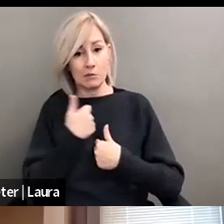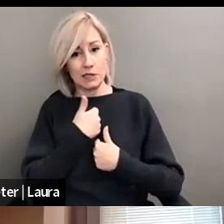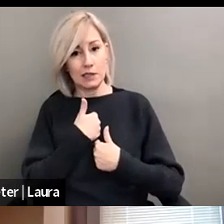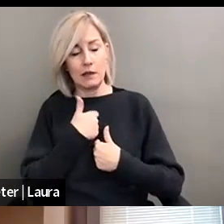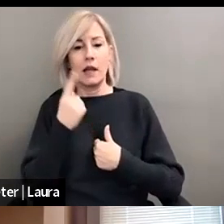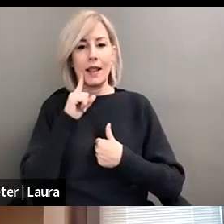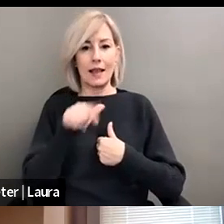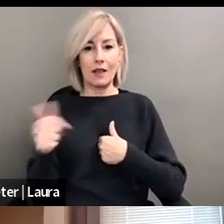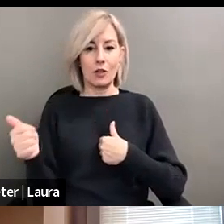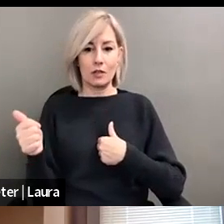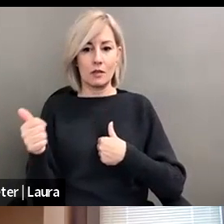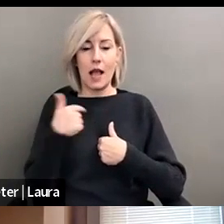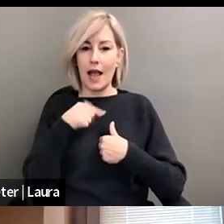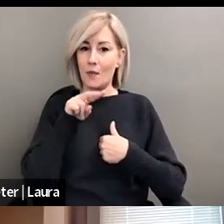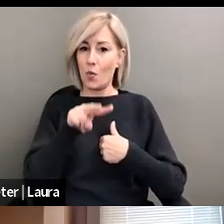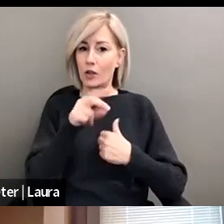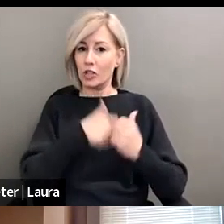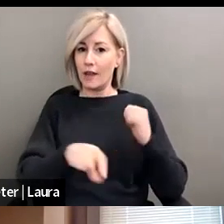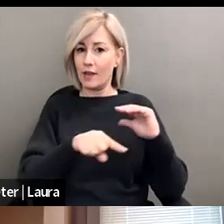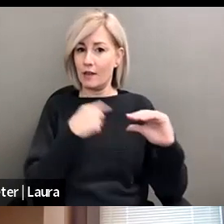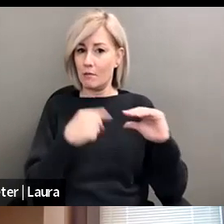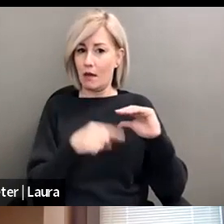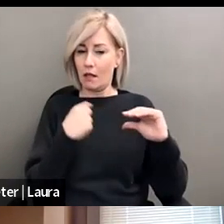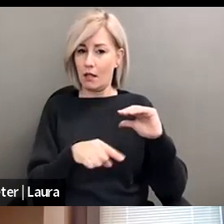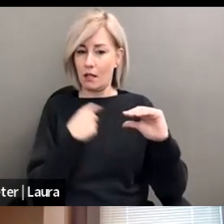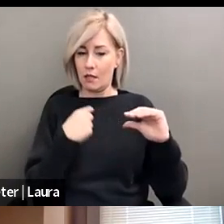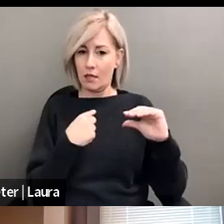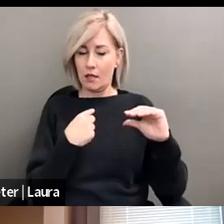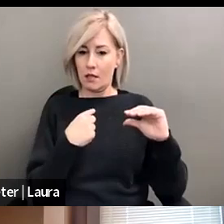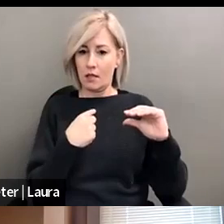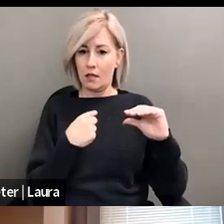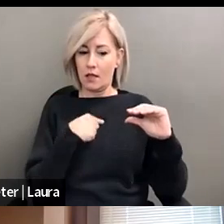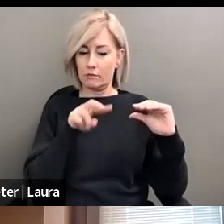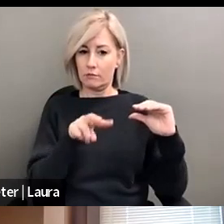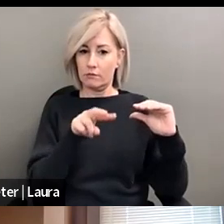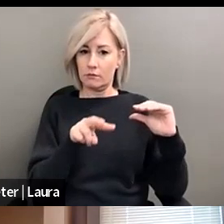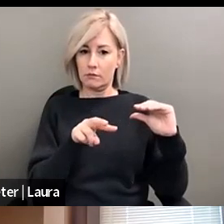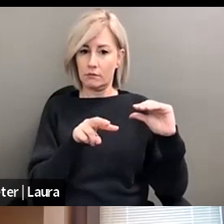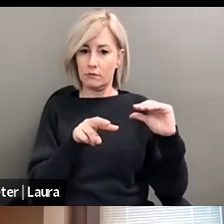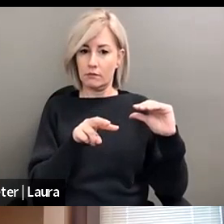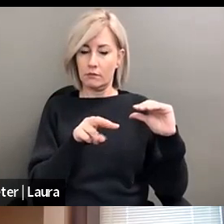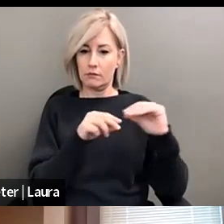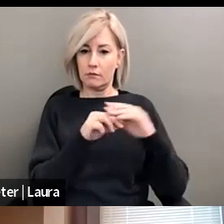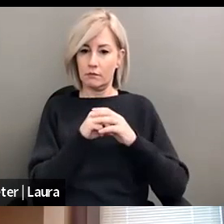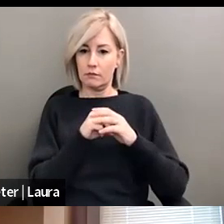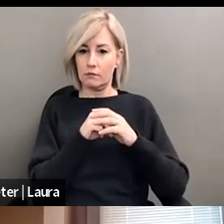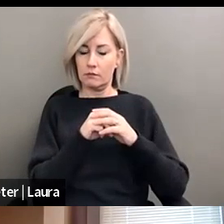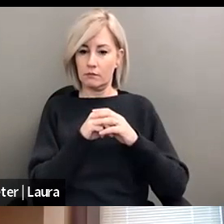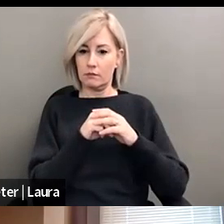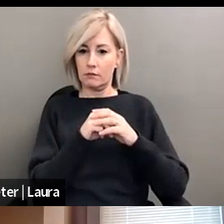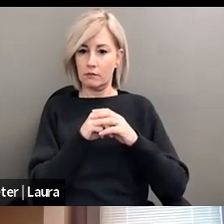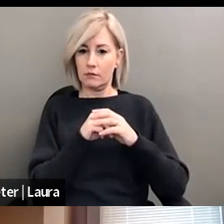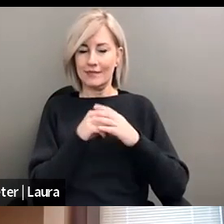well, I watch every email that comes in. And so I don't know if the staff thing